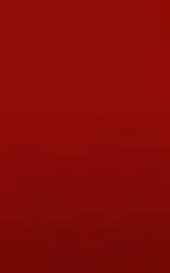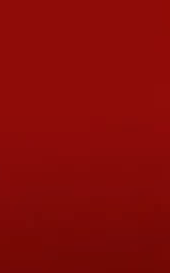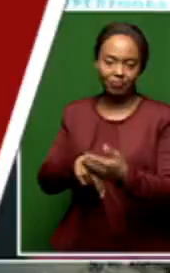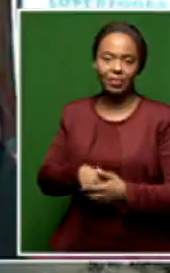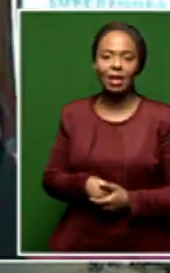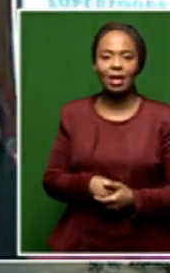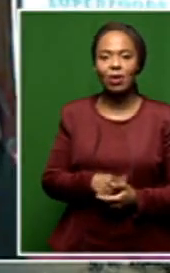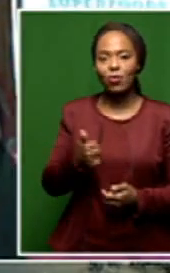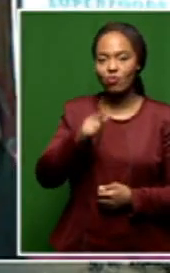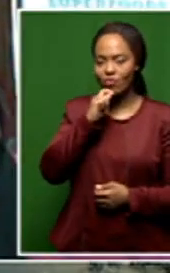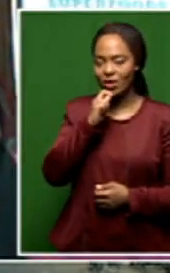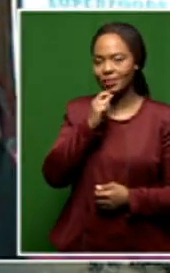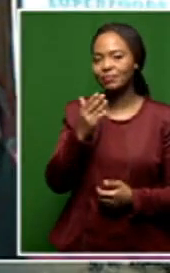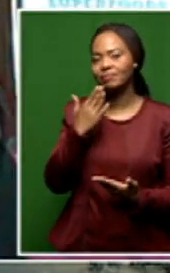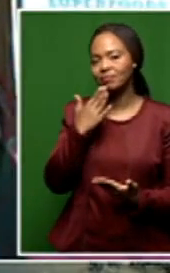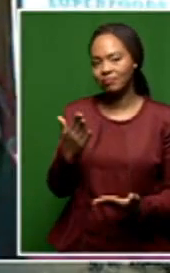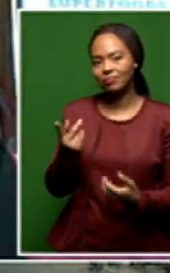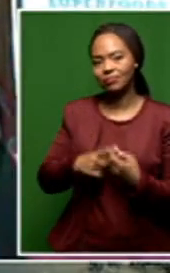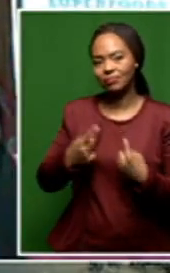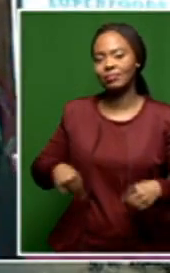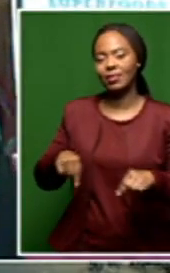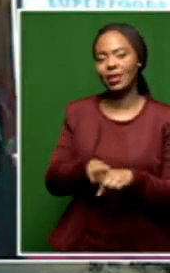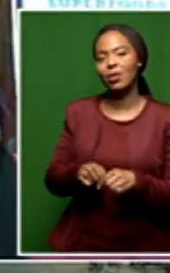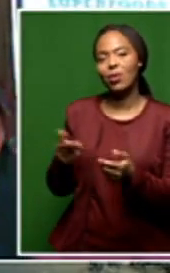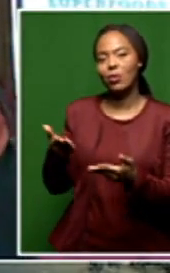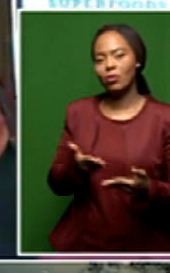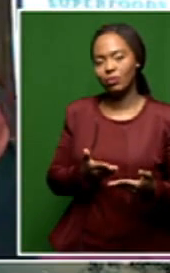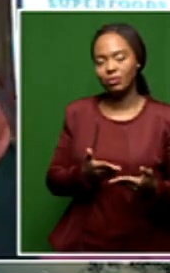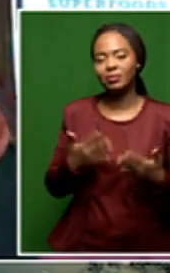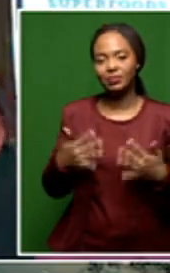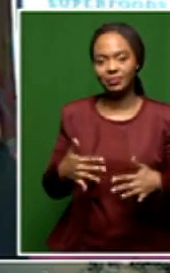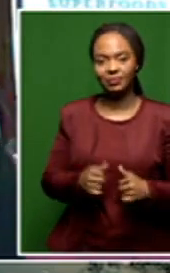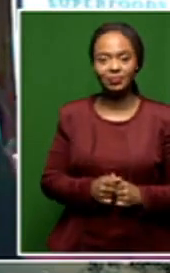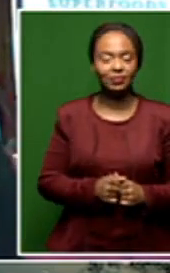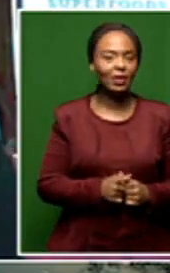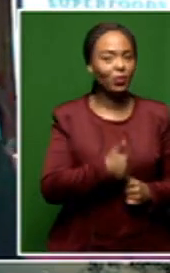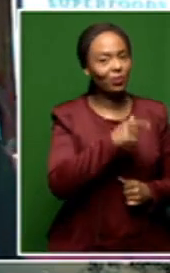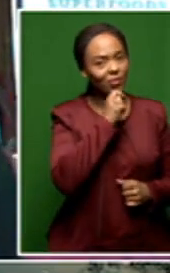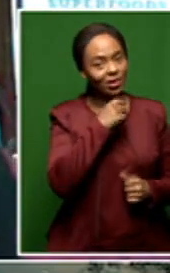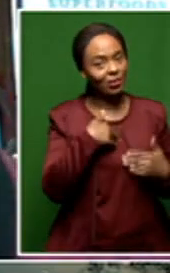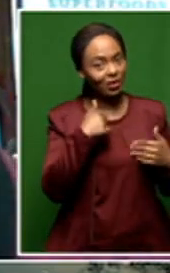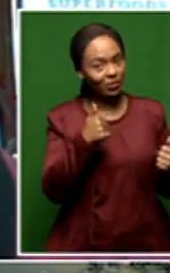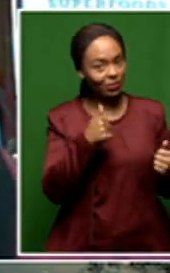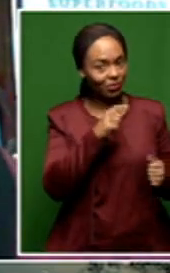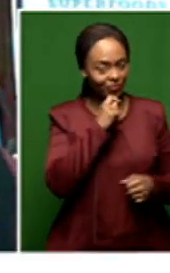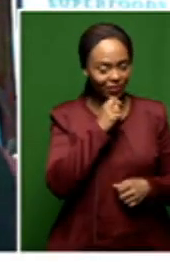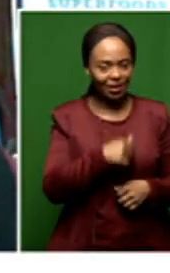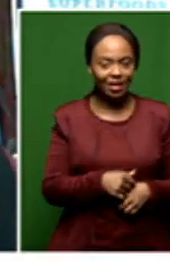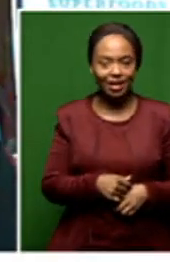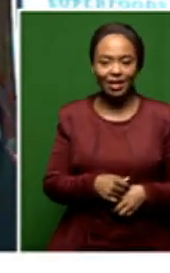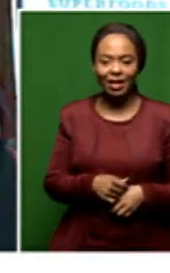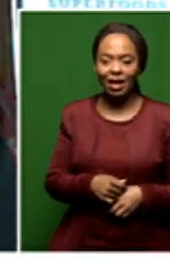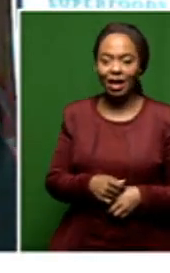good morning to you. Thank you so much for joining us and a warm welcome. Good morning, Lebo. How are you this morning? All right, you're speaking to Simpiu,